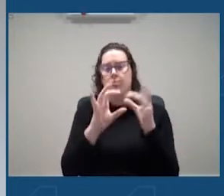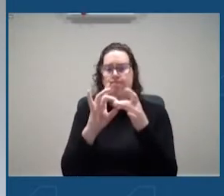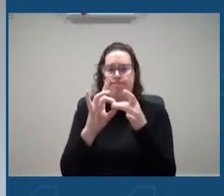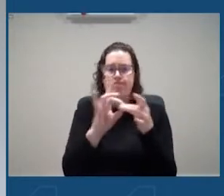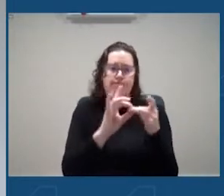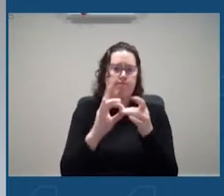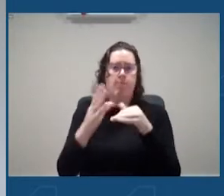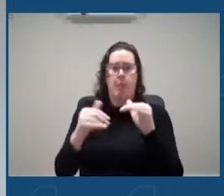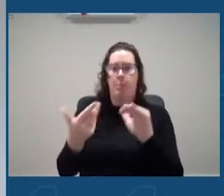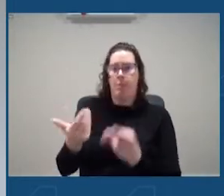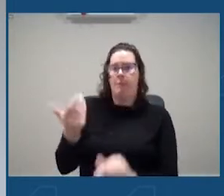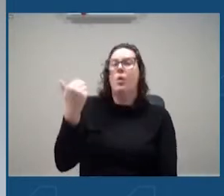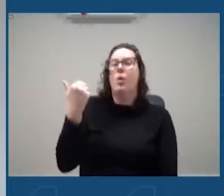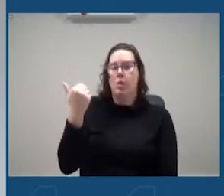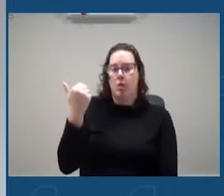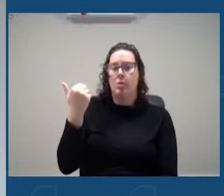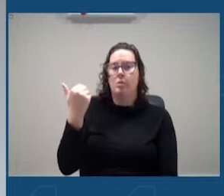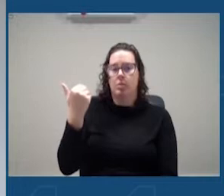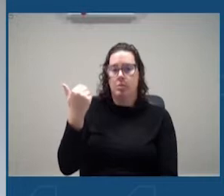before.